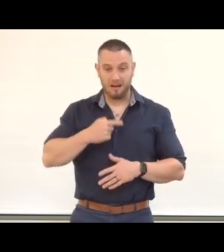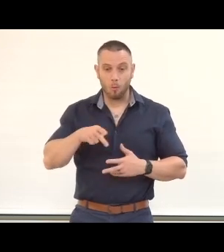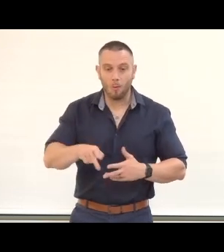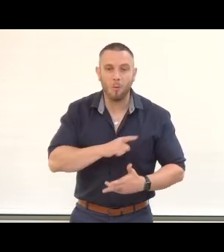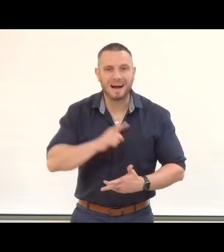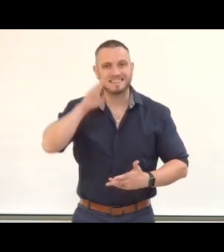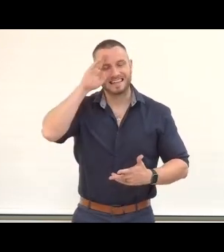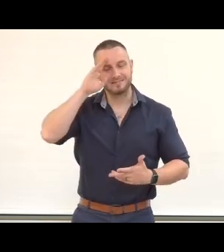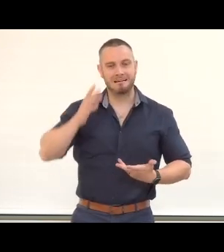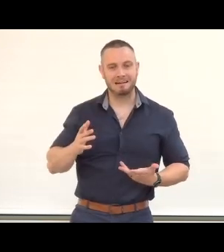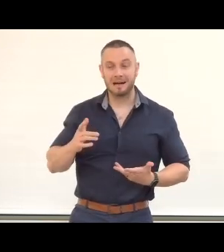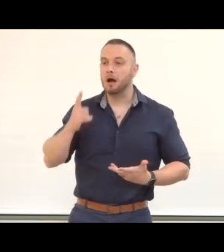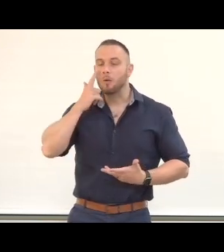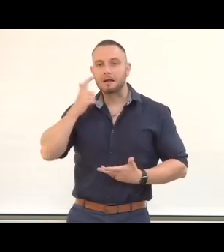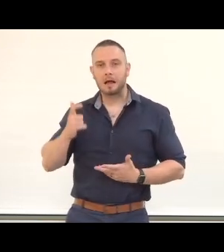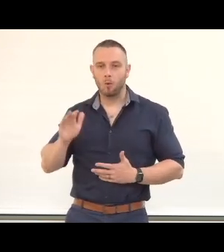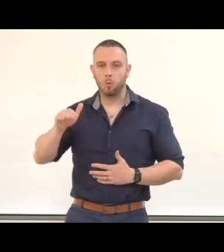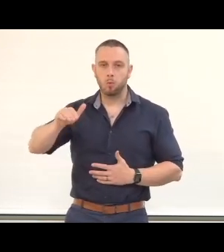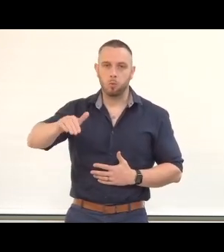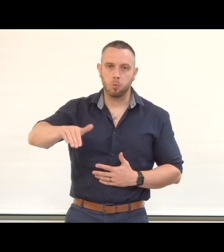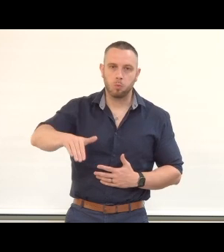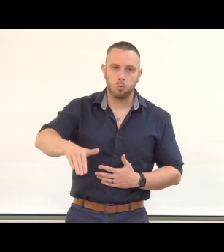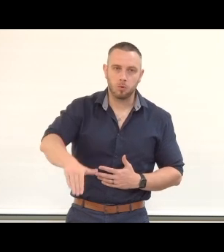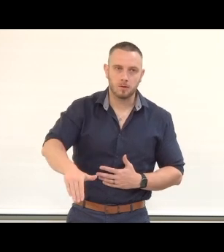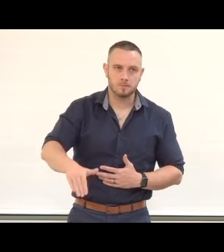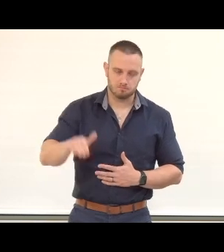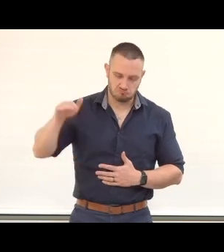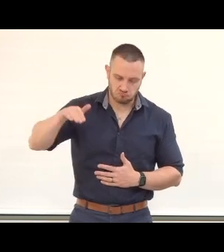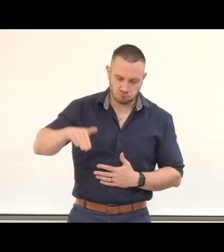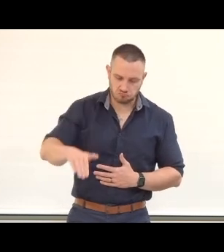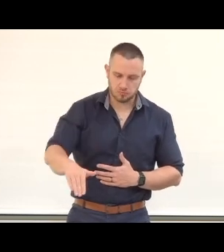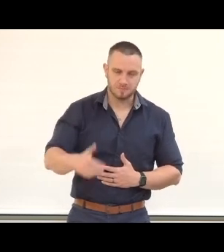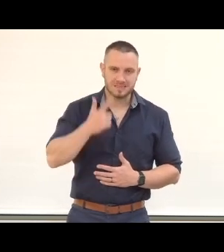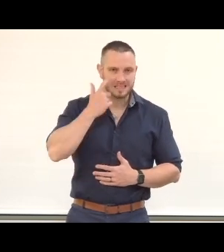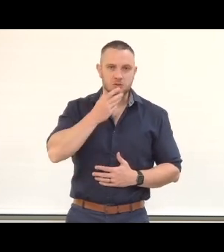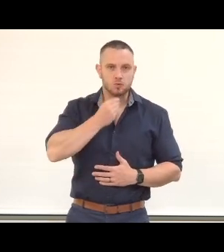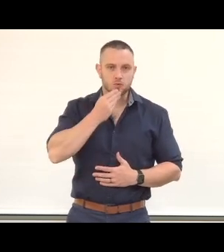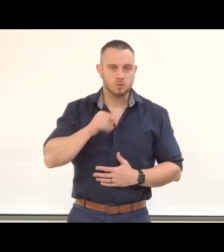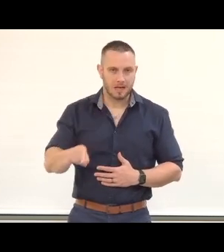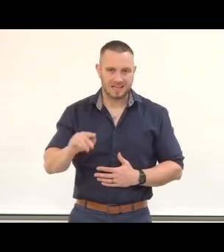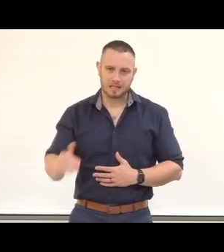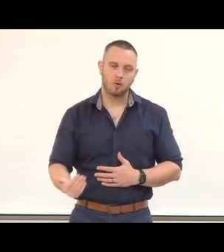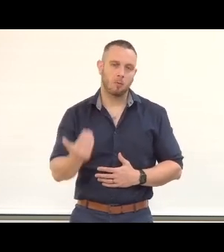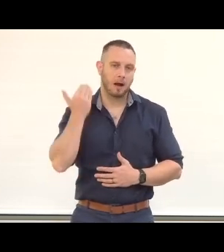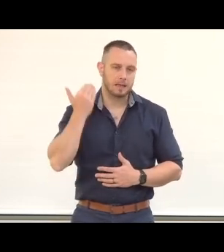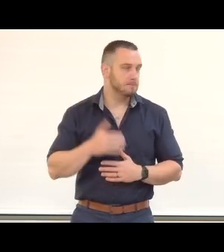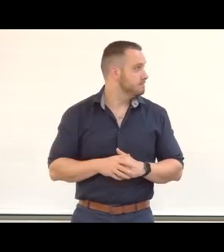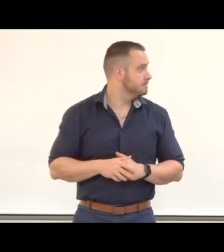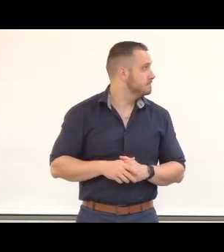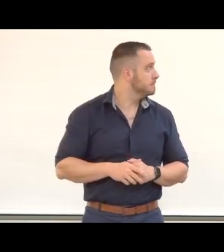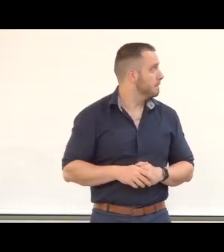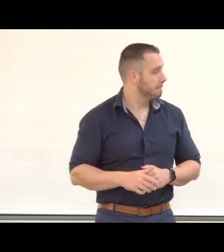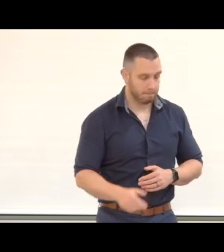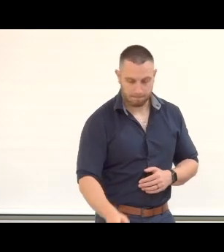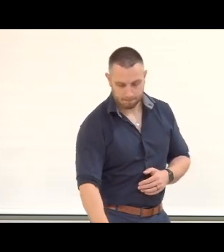dangerous. They can roll down a robot, a rover that can go there and then also come back to give you